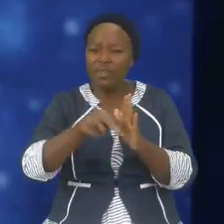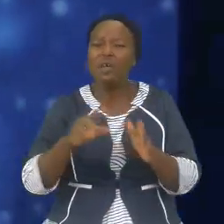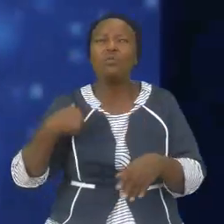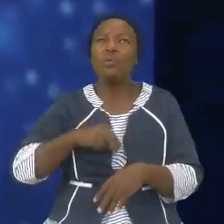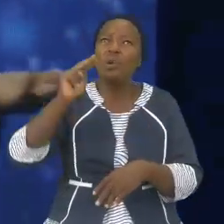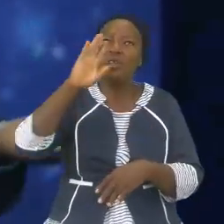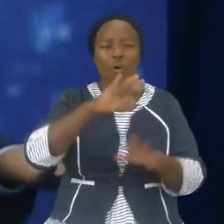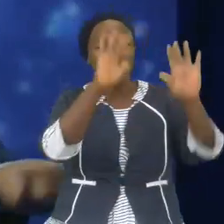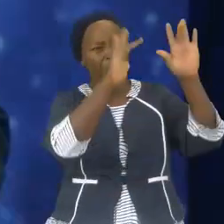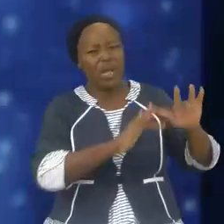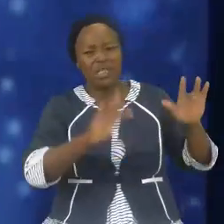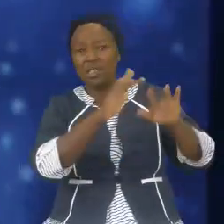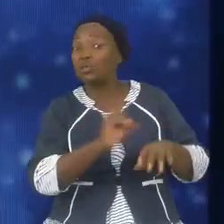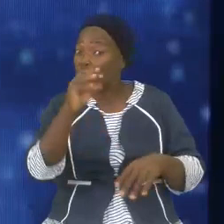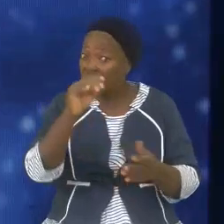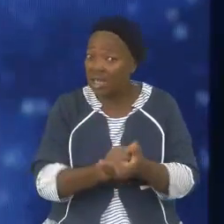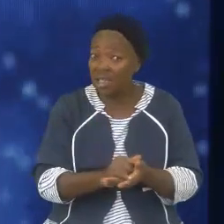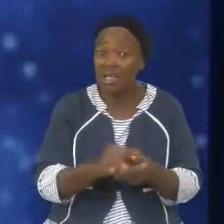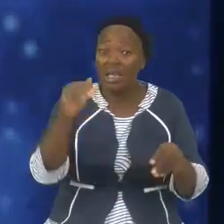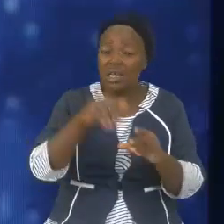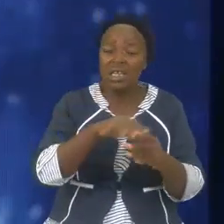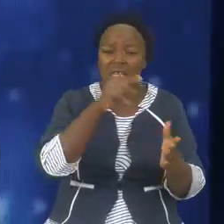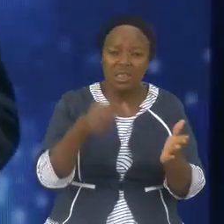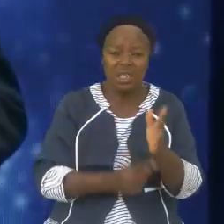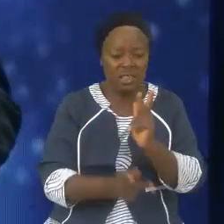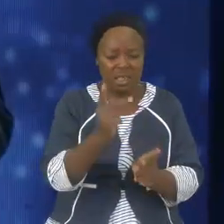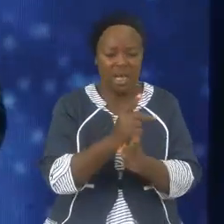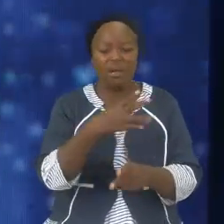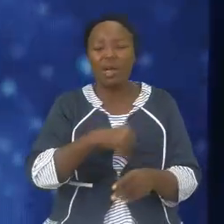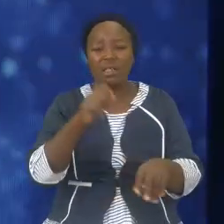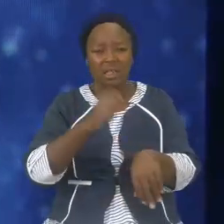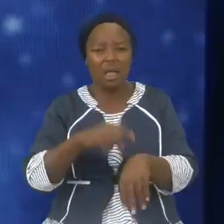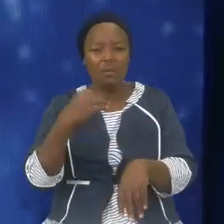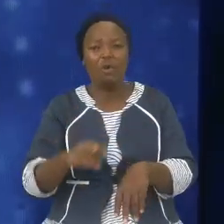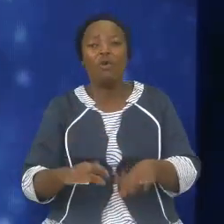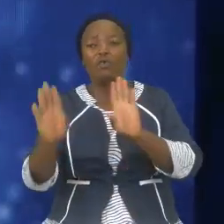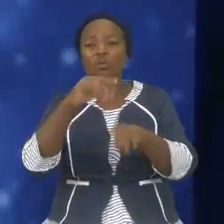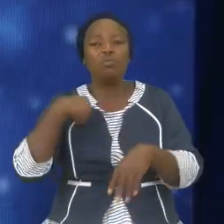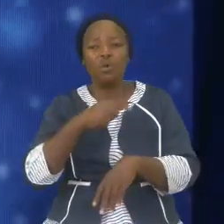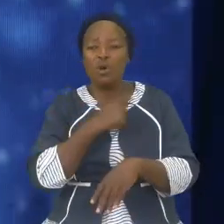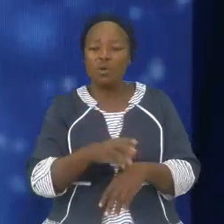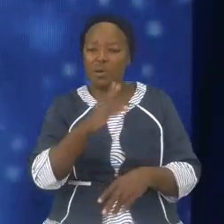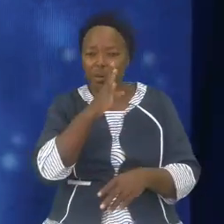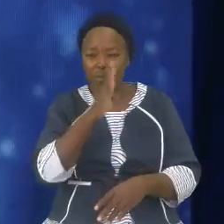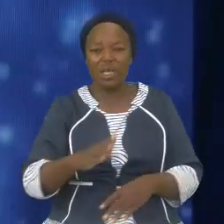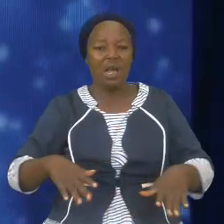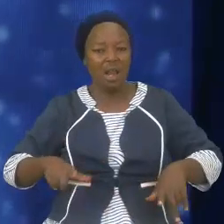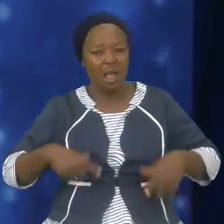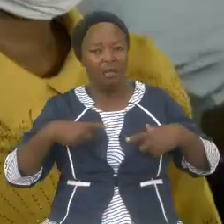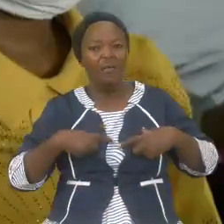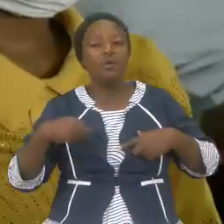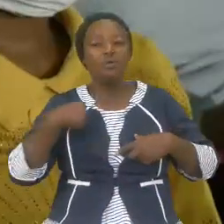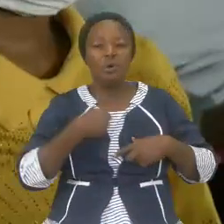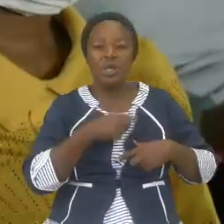your mercy, so that in this time of trouble we will survive. You will survive in Jesus'